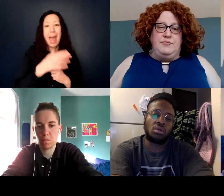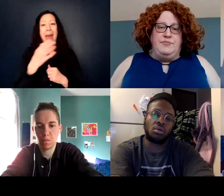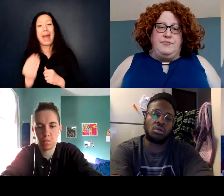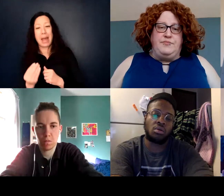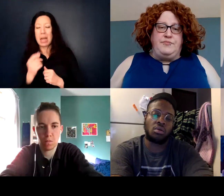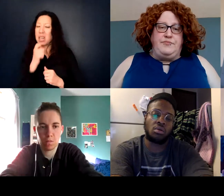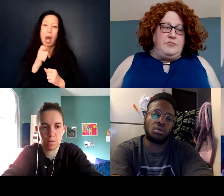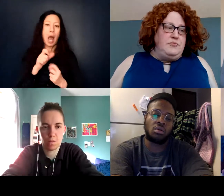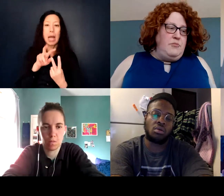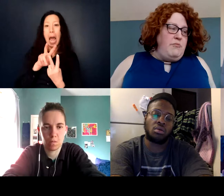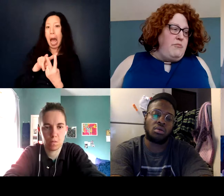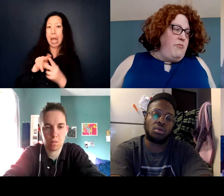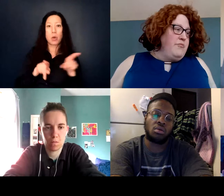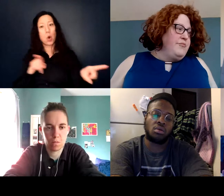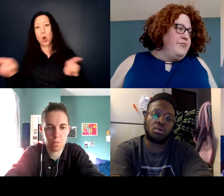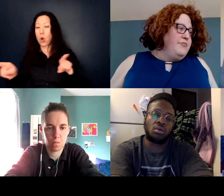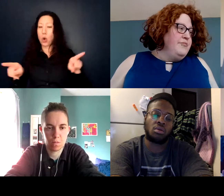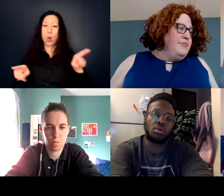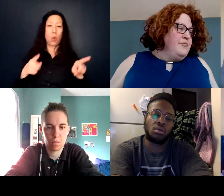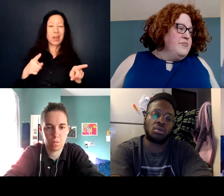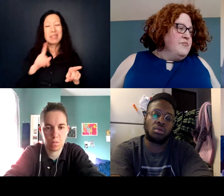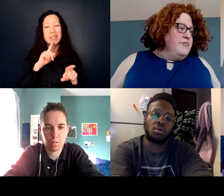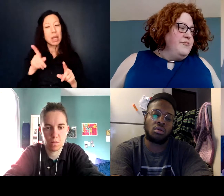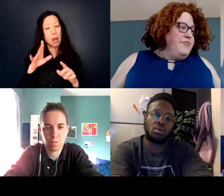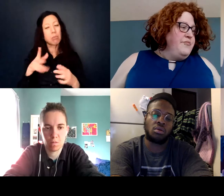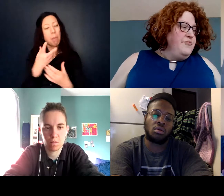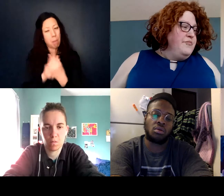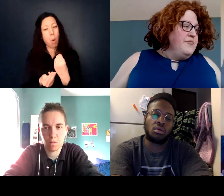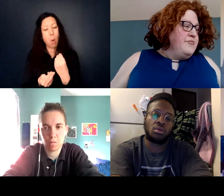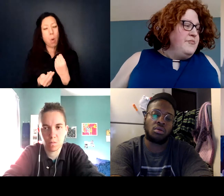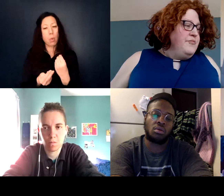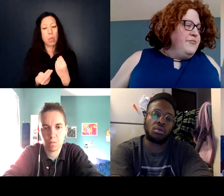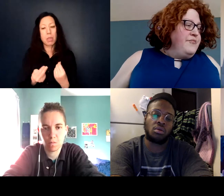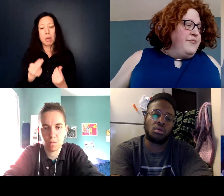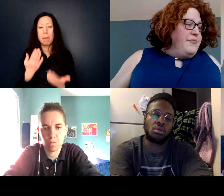part. There's not just one chance to get them up to speed.